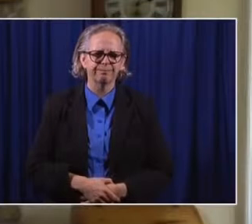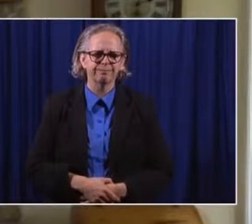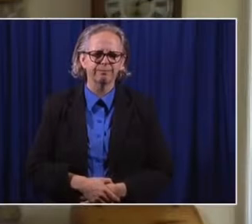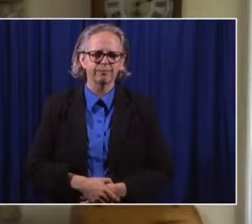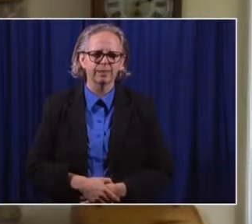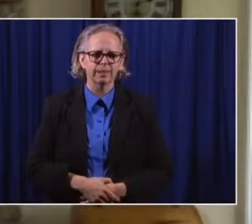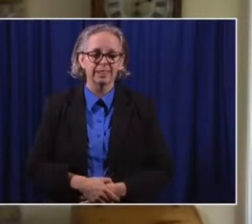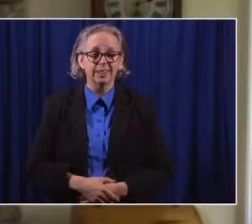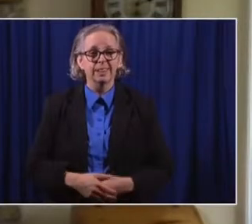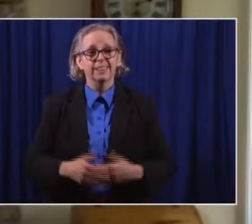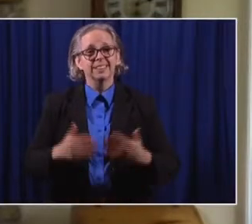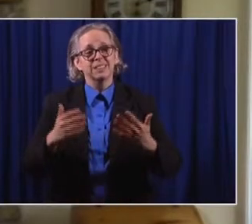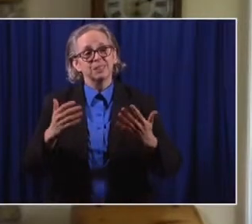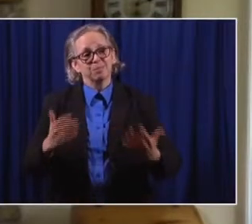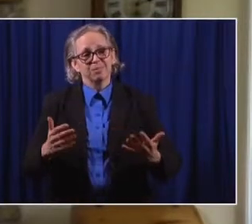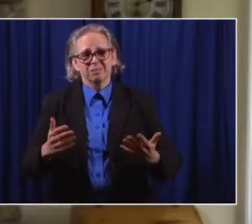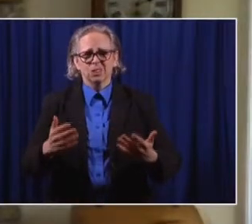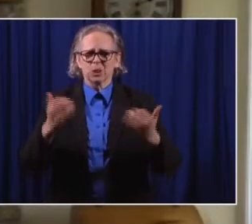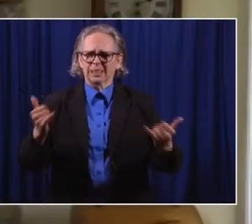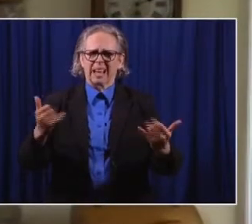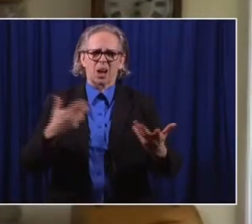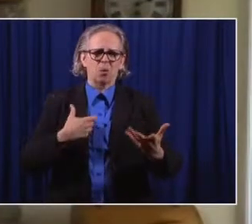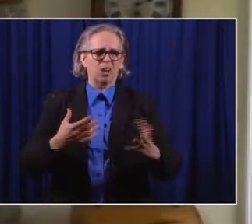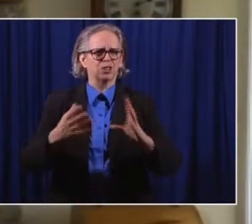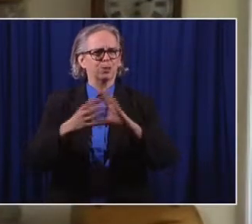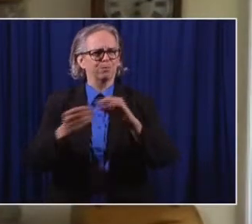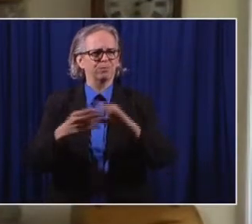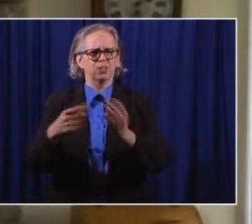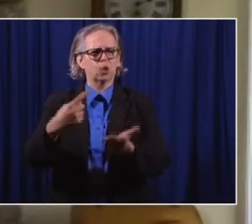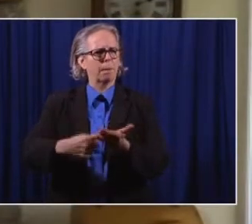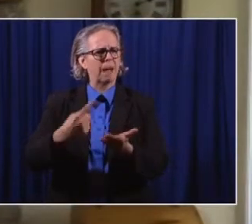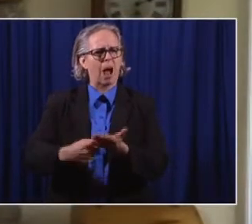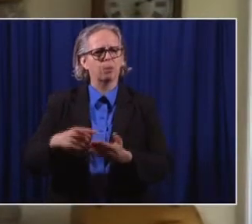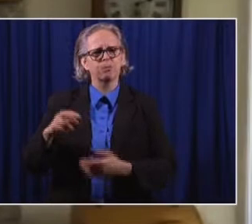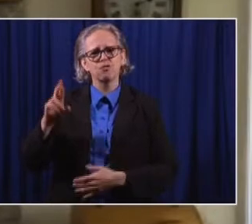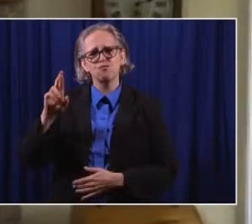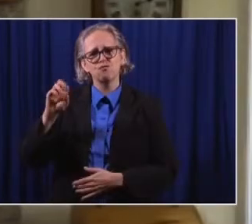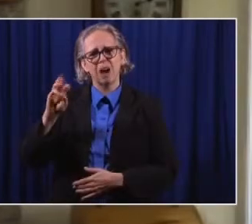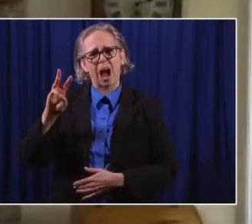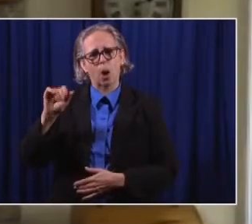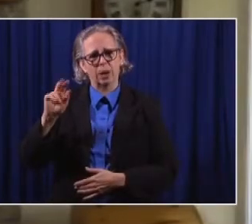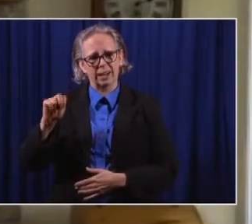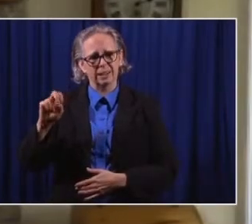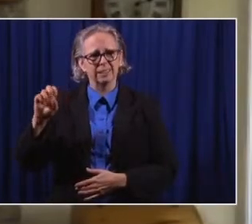I want to start today by talking about Rowan Sweeney.